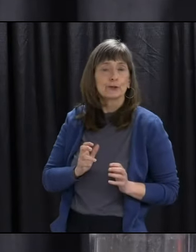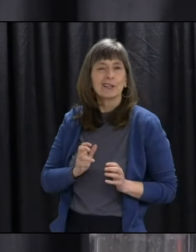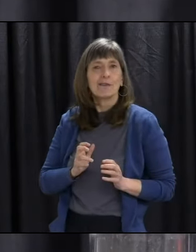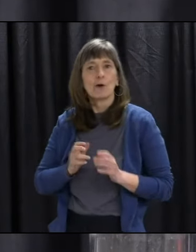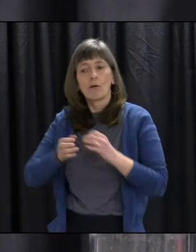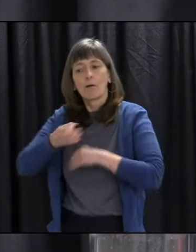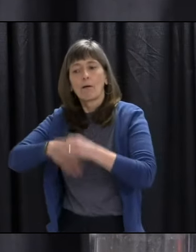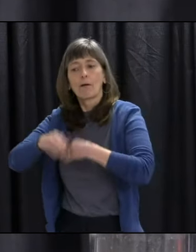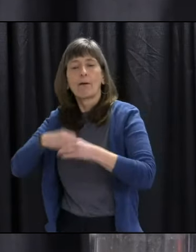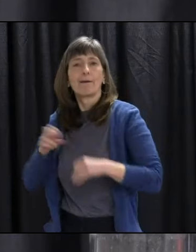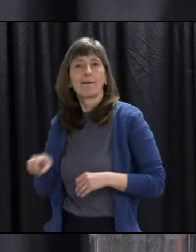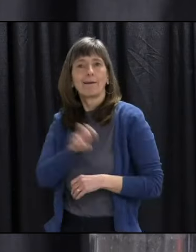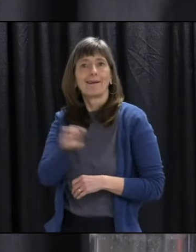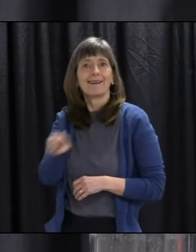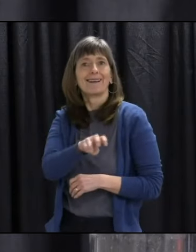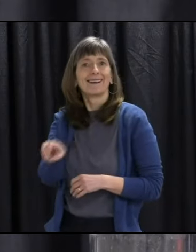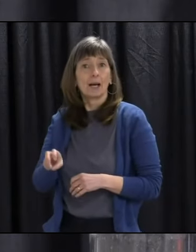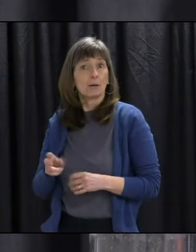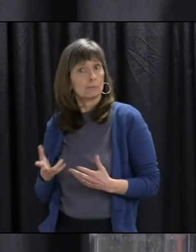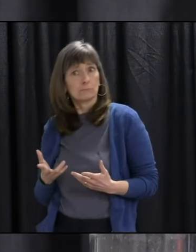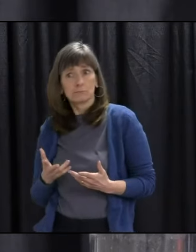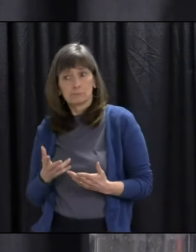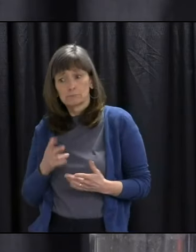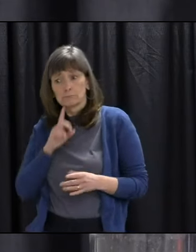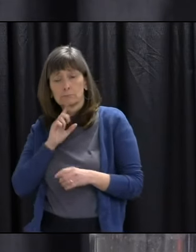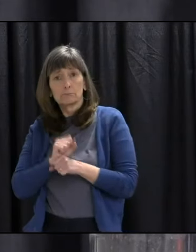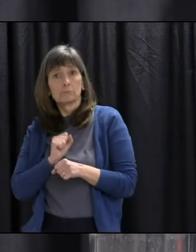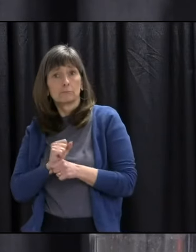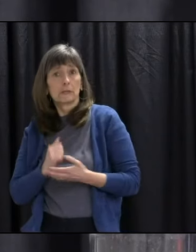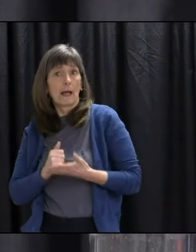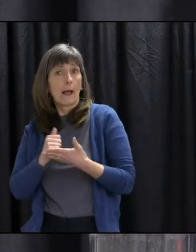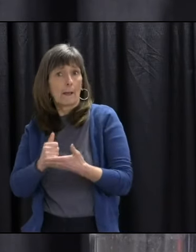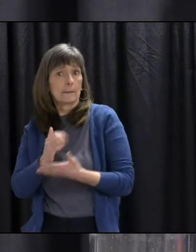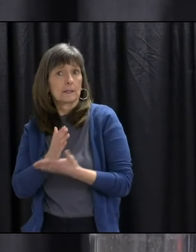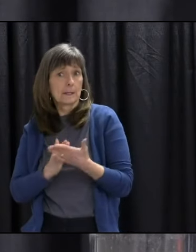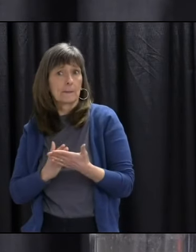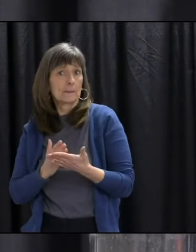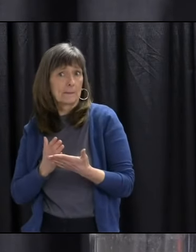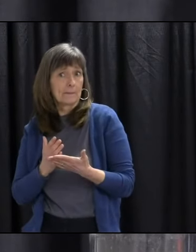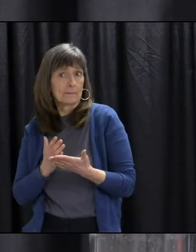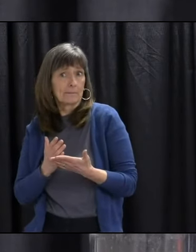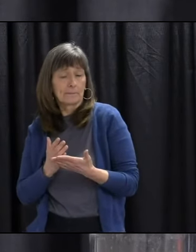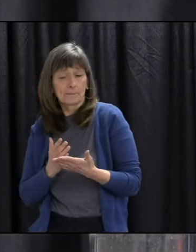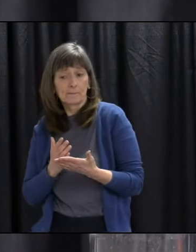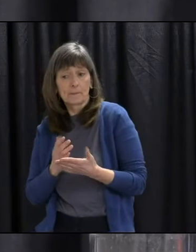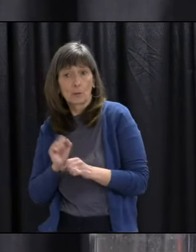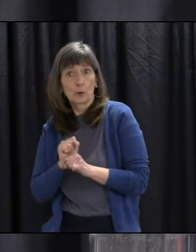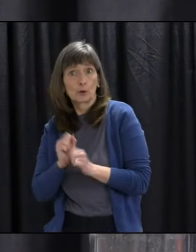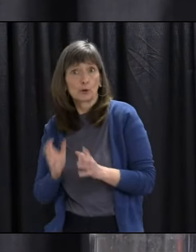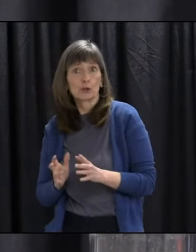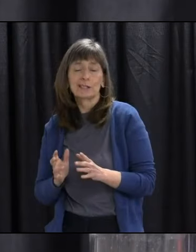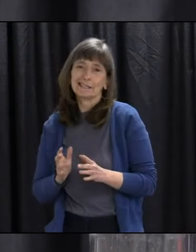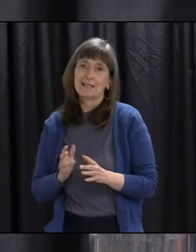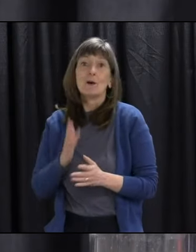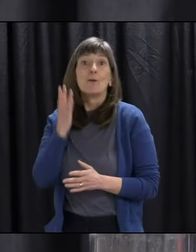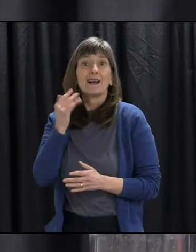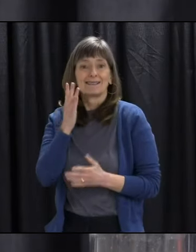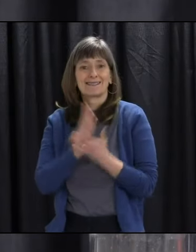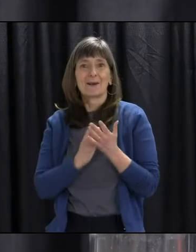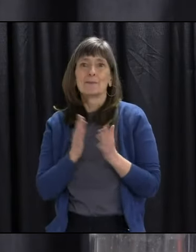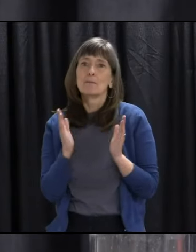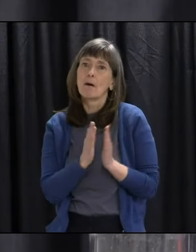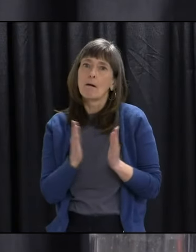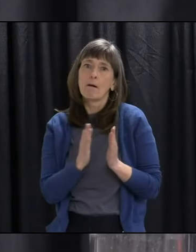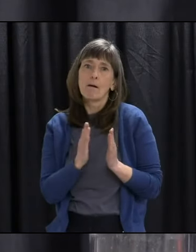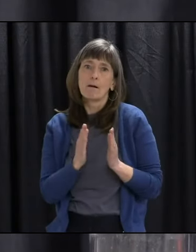need for the economy of some of the communities, because some of these homes aren't very big. So the challenge is how we can